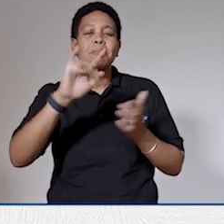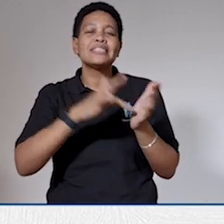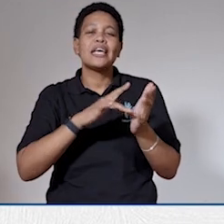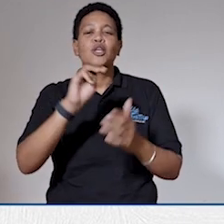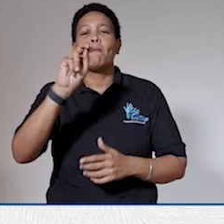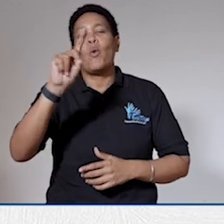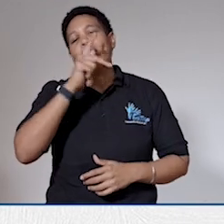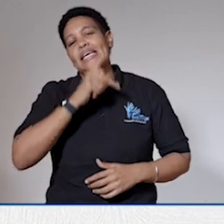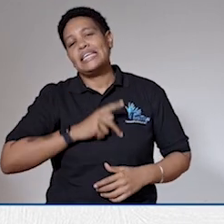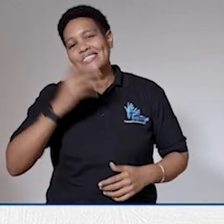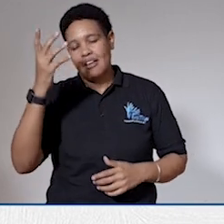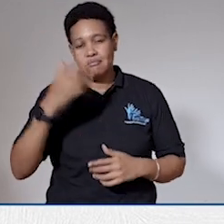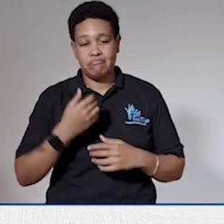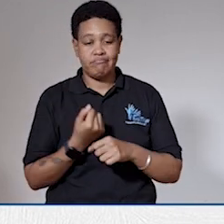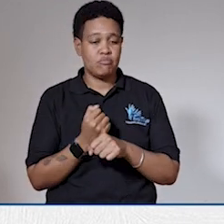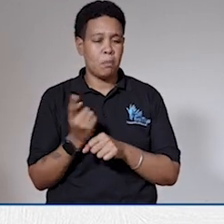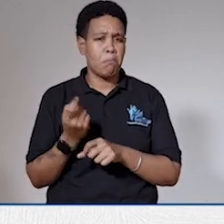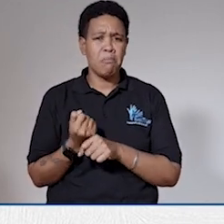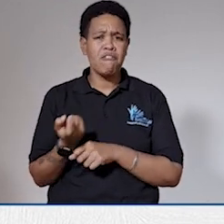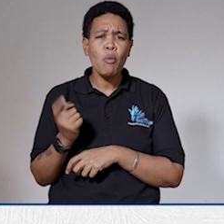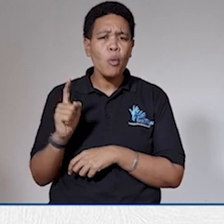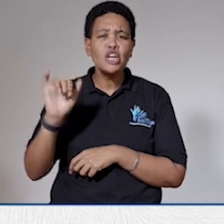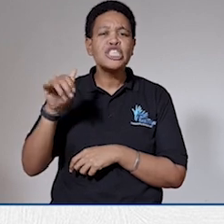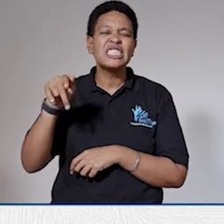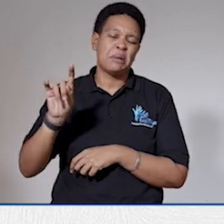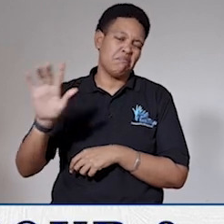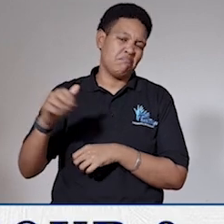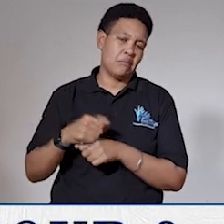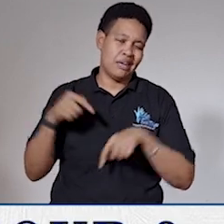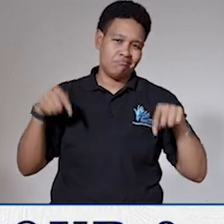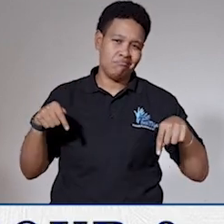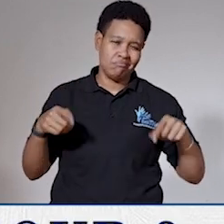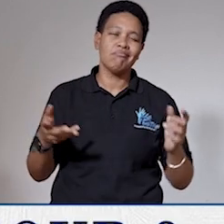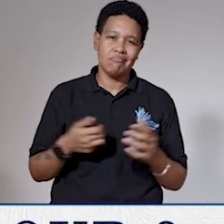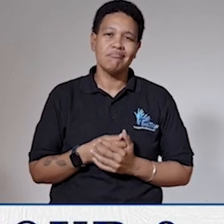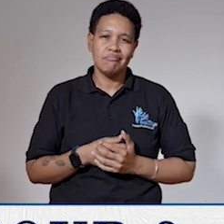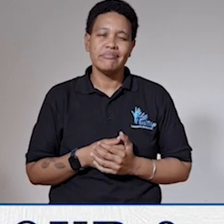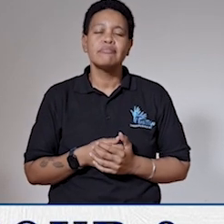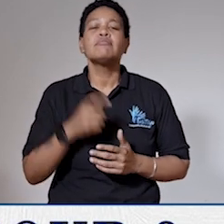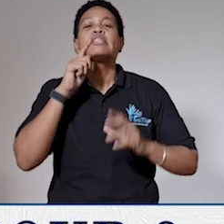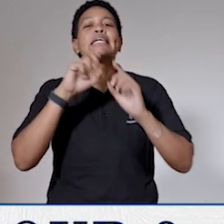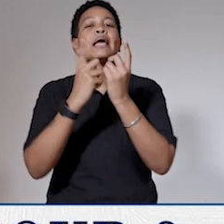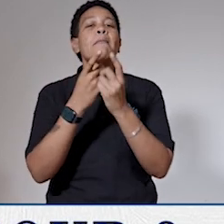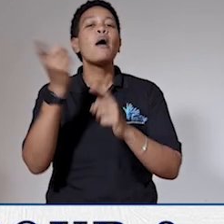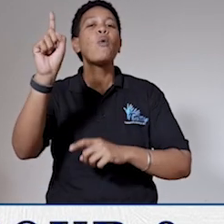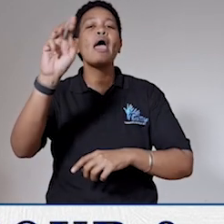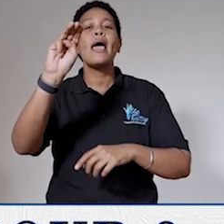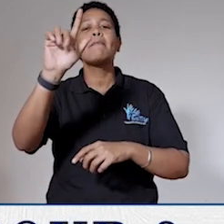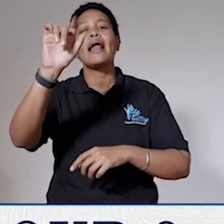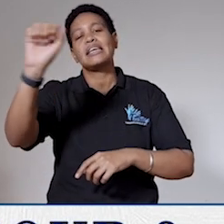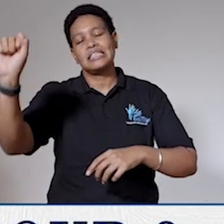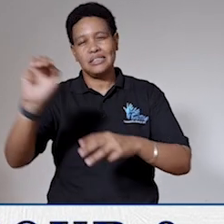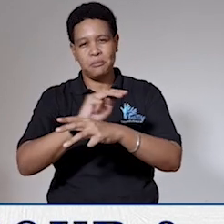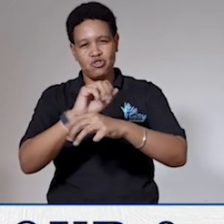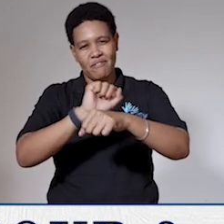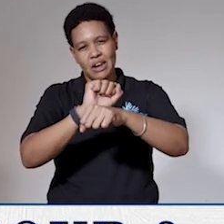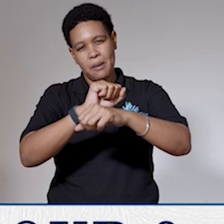A production of the Jamaica Council for Persons with Disabilities, a department of the Ministry of Labor and Social